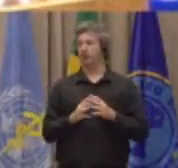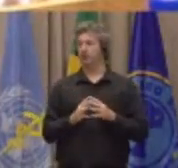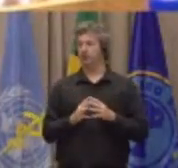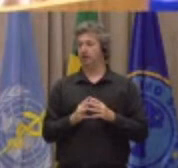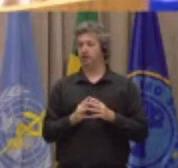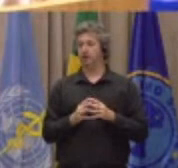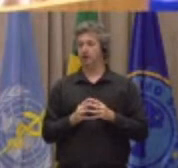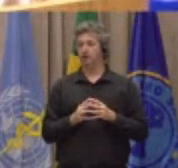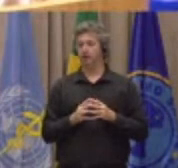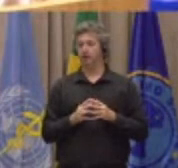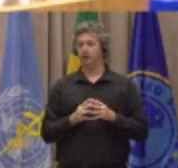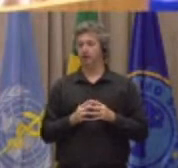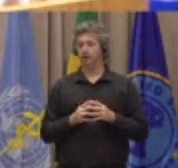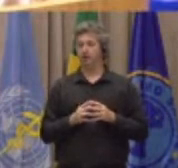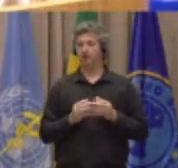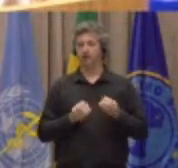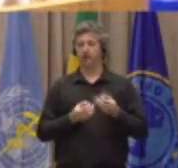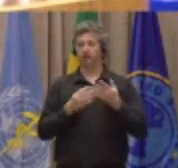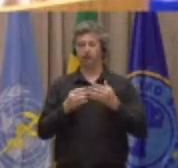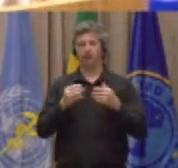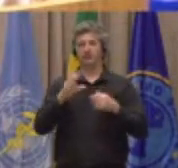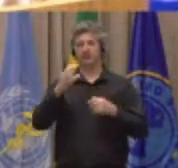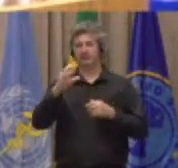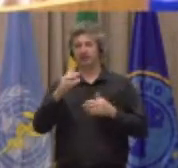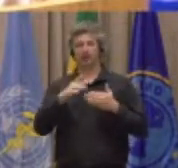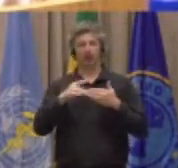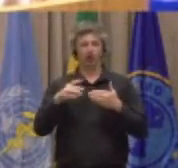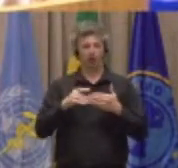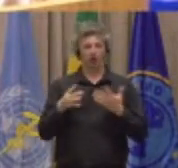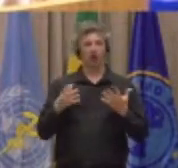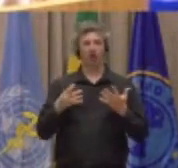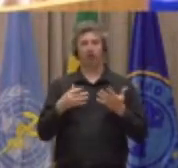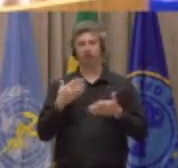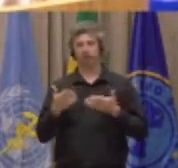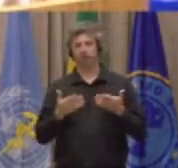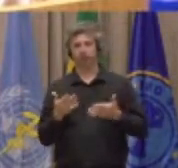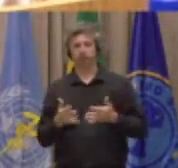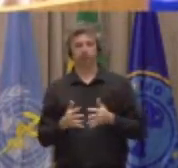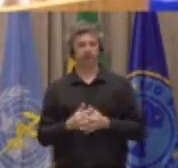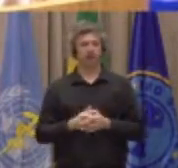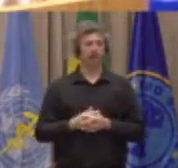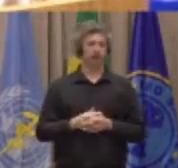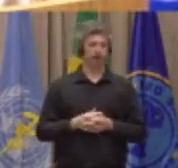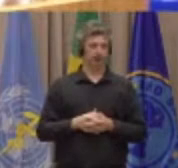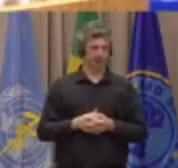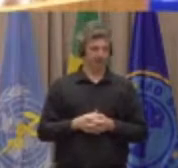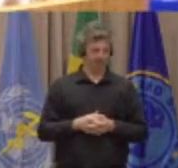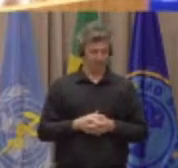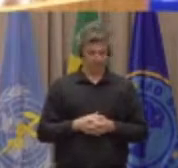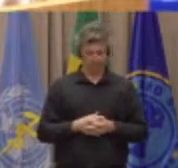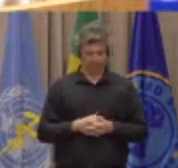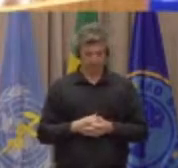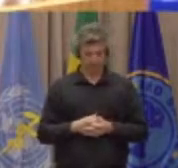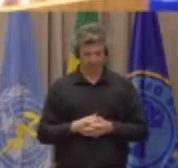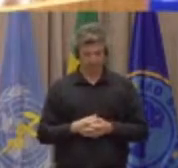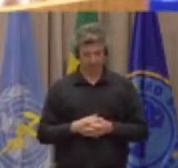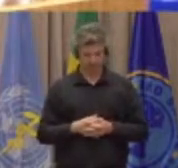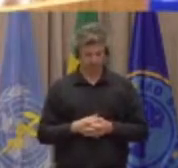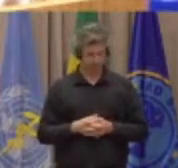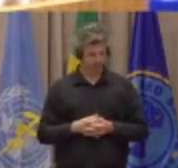How much costs? How was the expenses that you